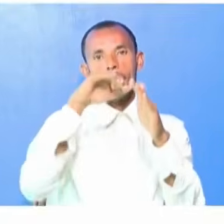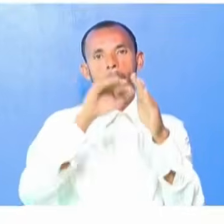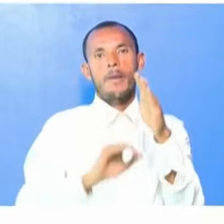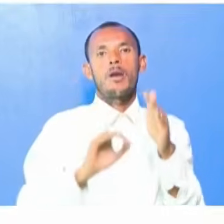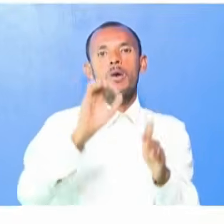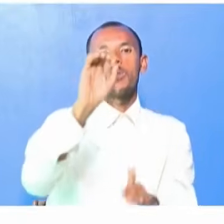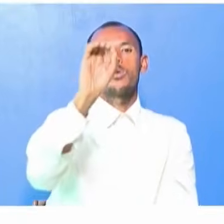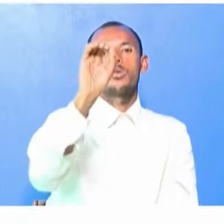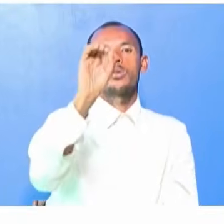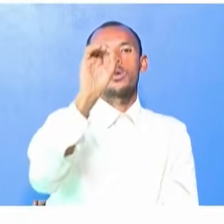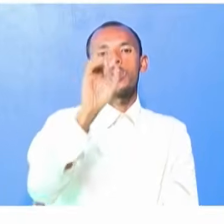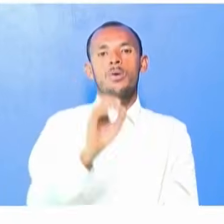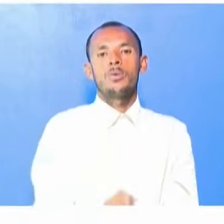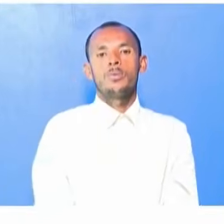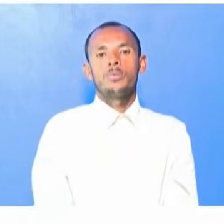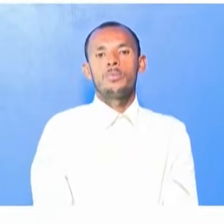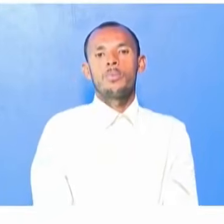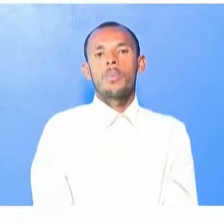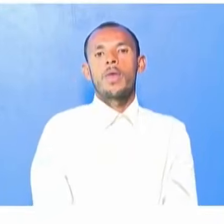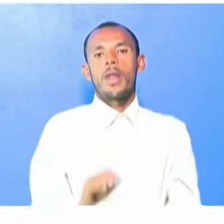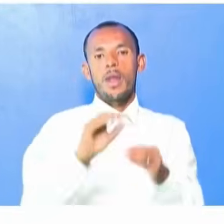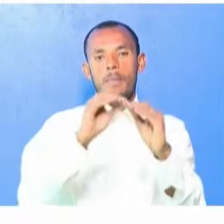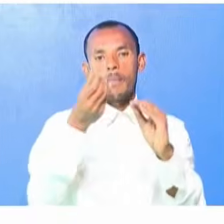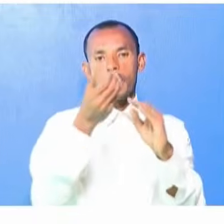zero. A number